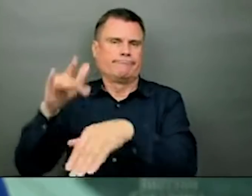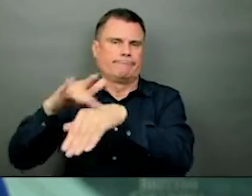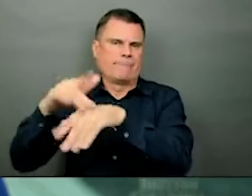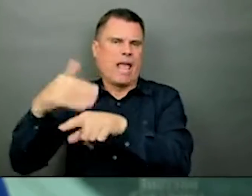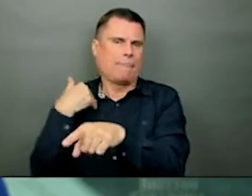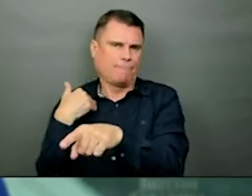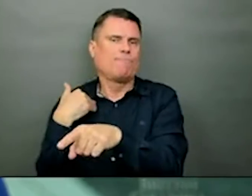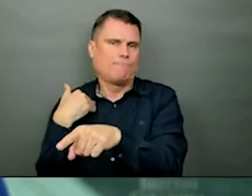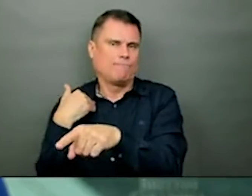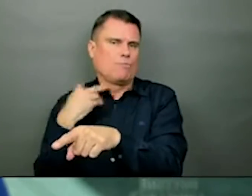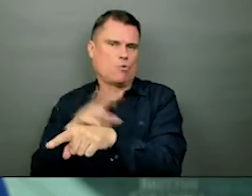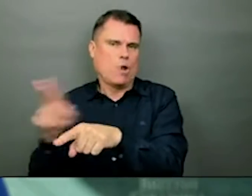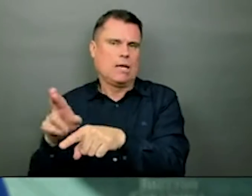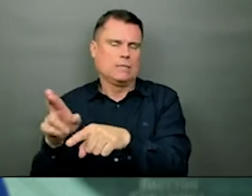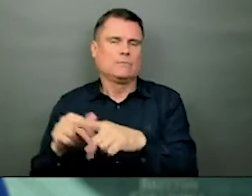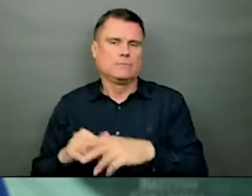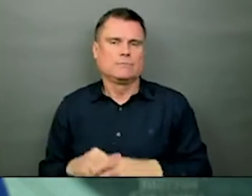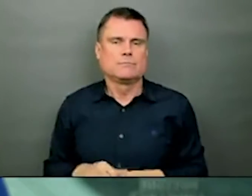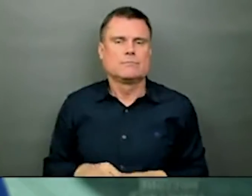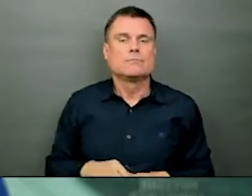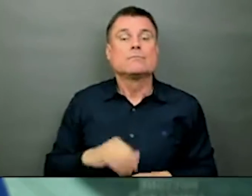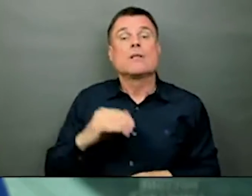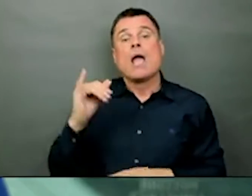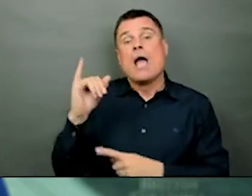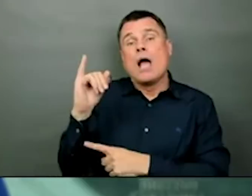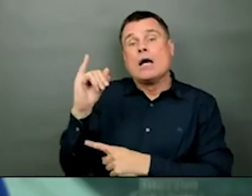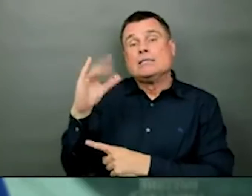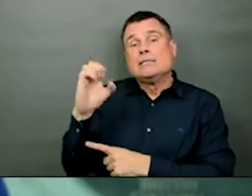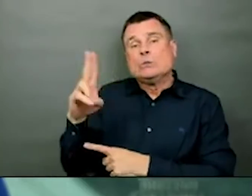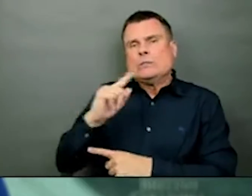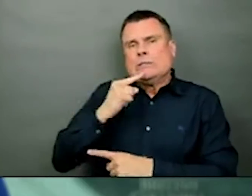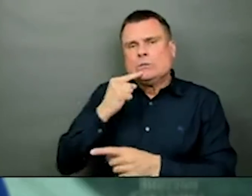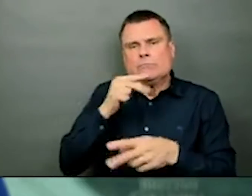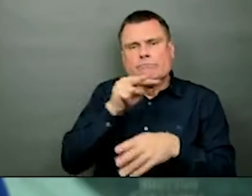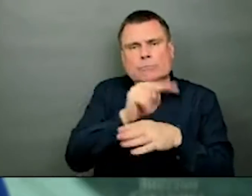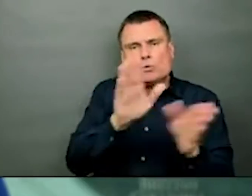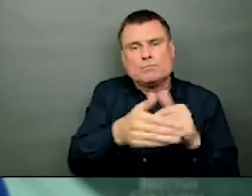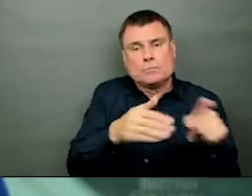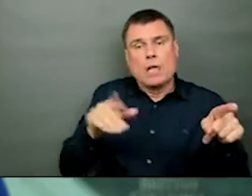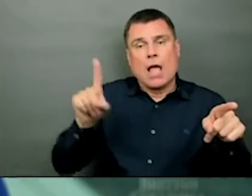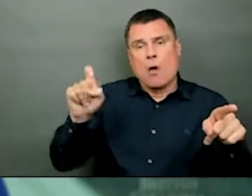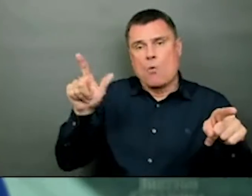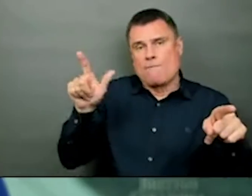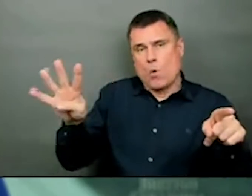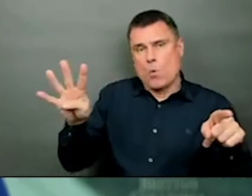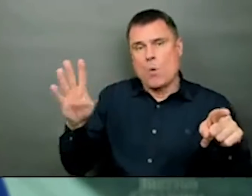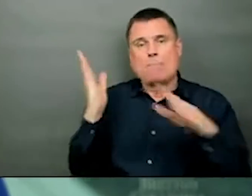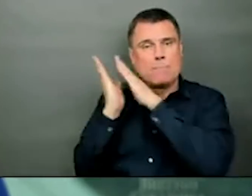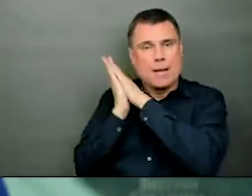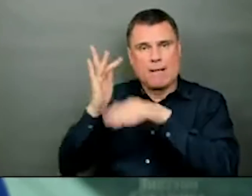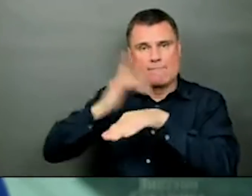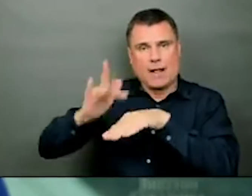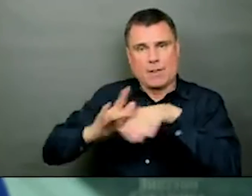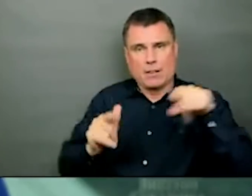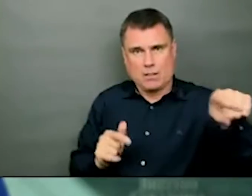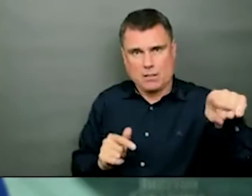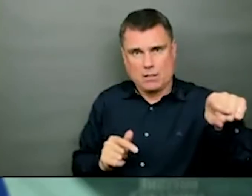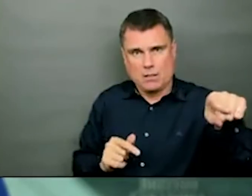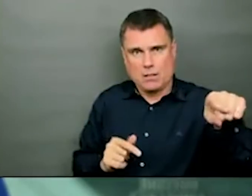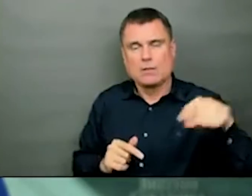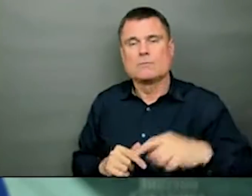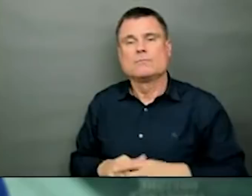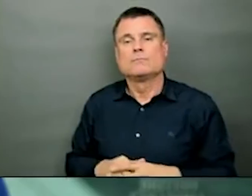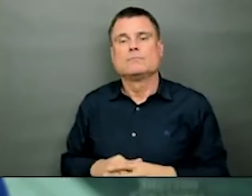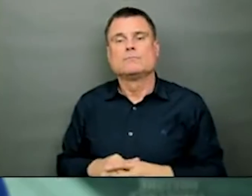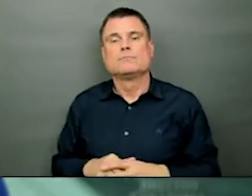is 77.4%, which leaves 120 vacant beds, and 54.6% of base beds and surge beds. That